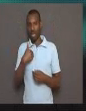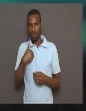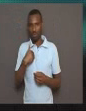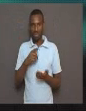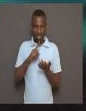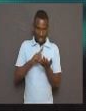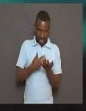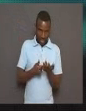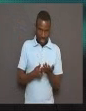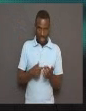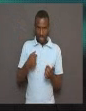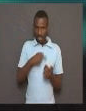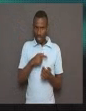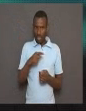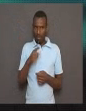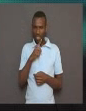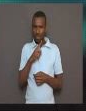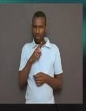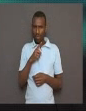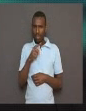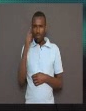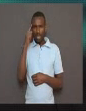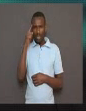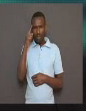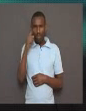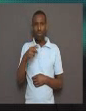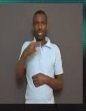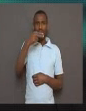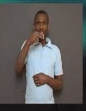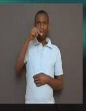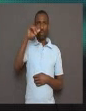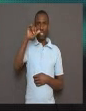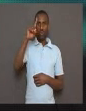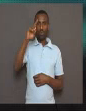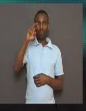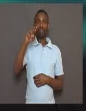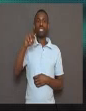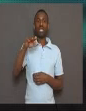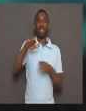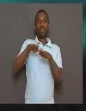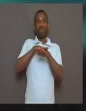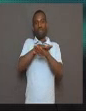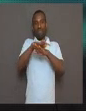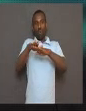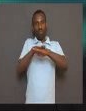water, and we expect that the hydrometer will float.